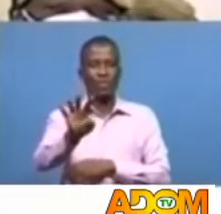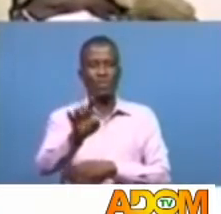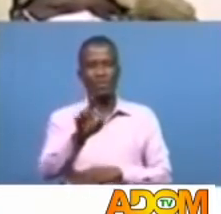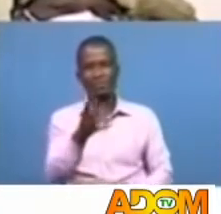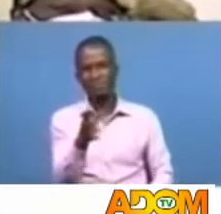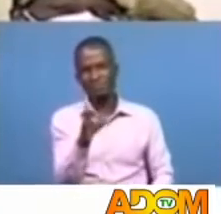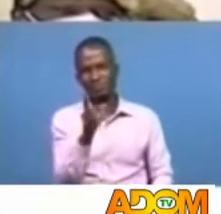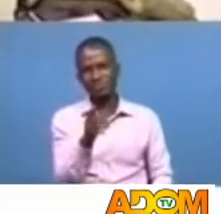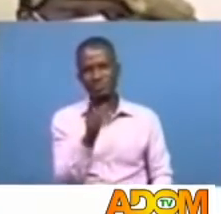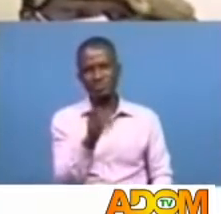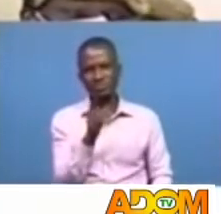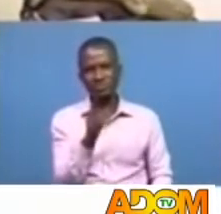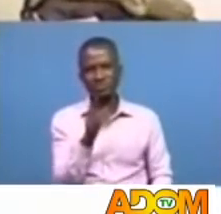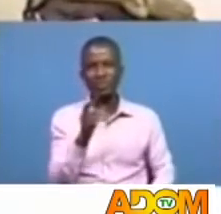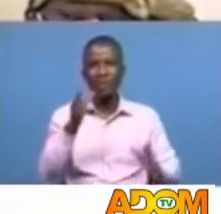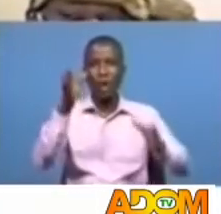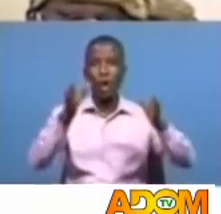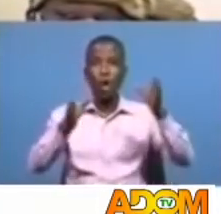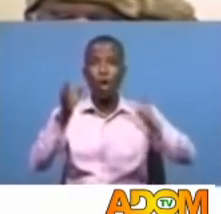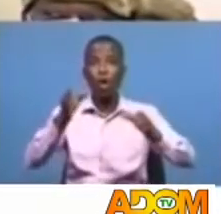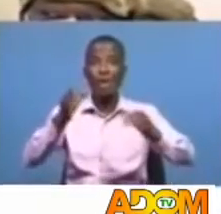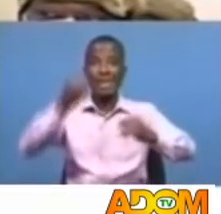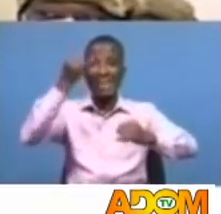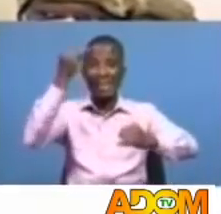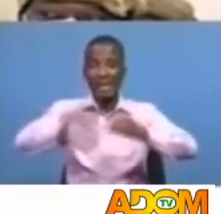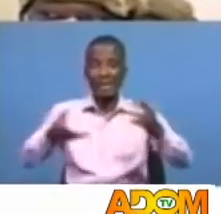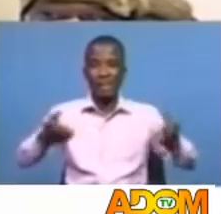Lords, this court is the final court of the land.